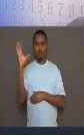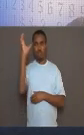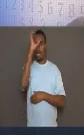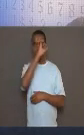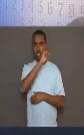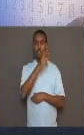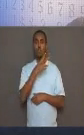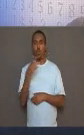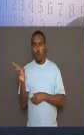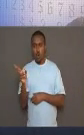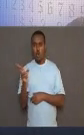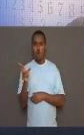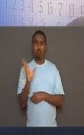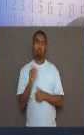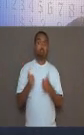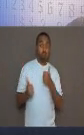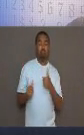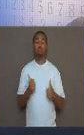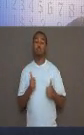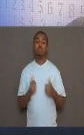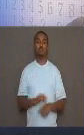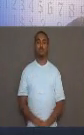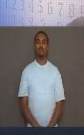prediction, or a speculation.